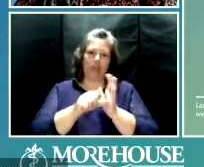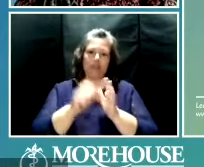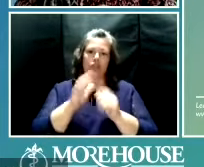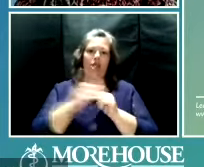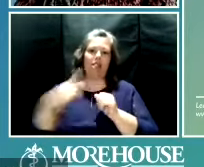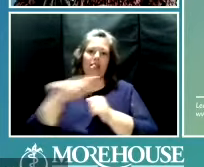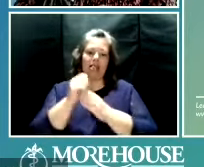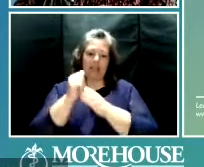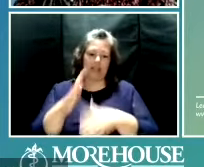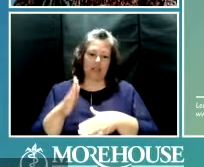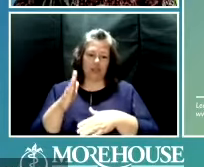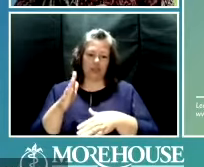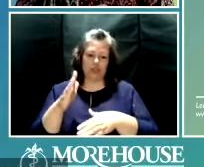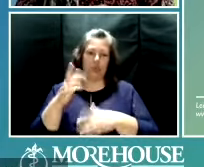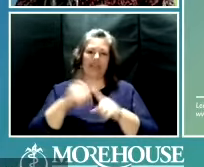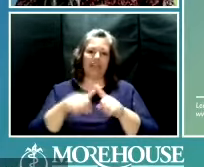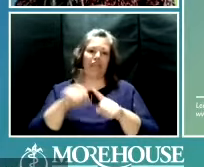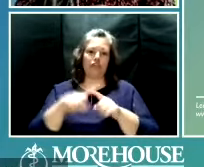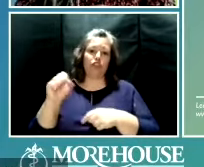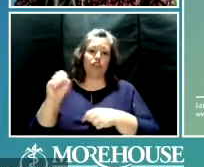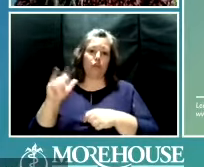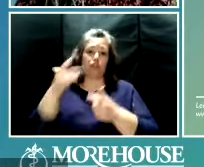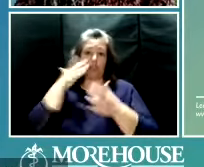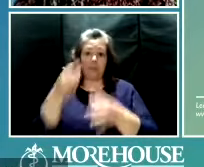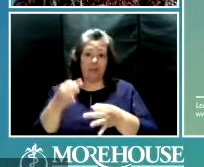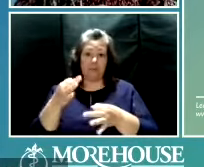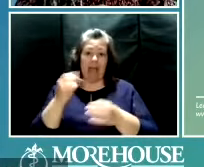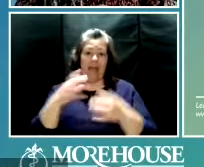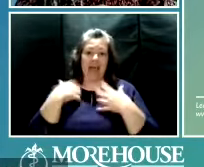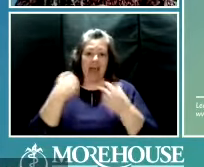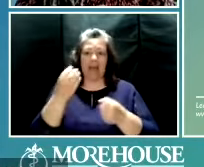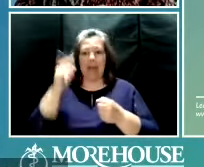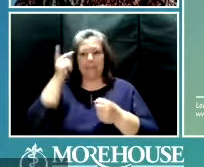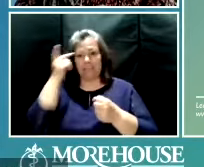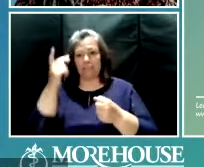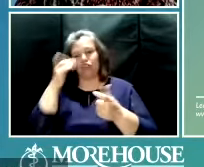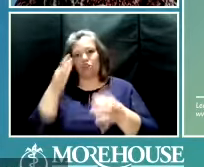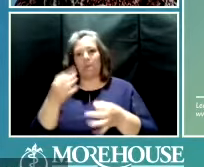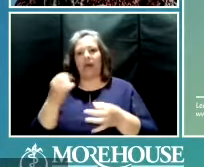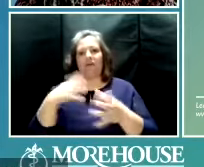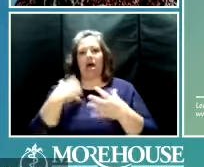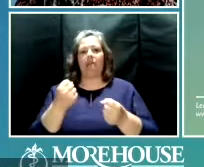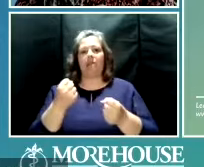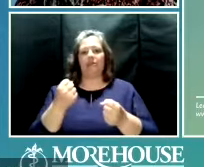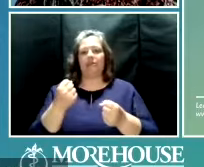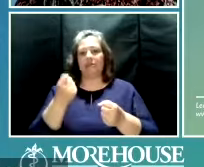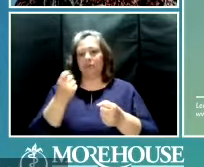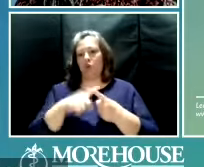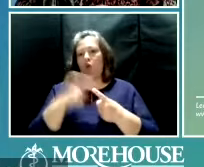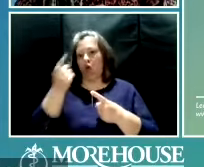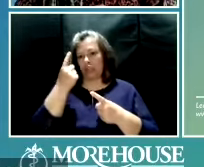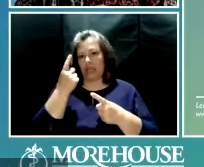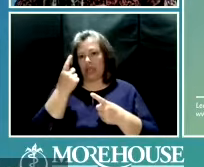what not only the social determinants of health, but the political determinants of health, to have an understanding of the systematic